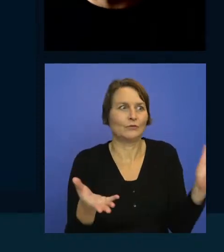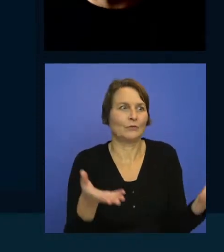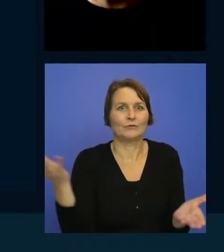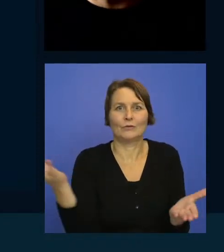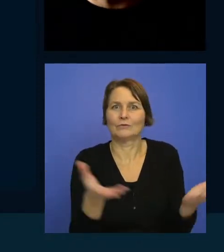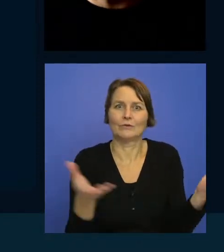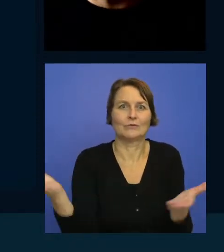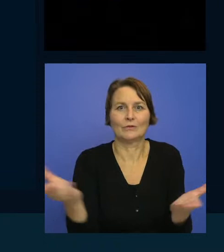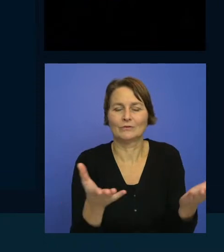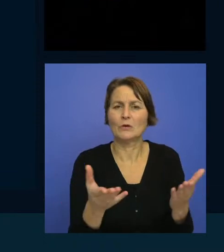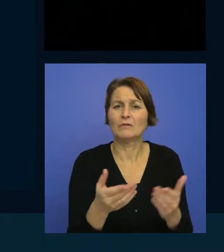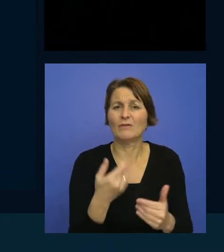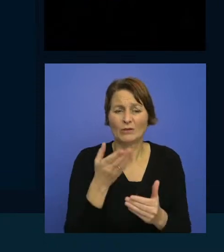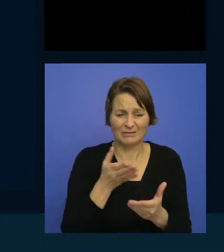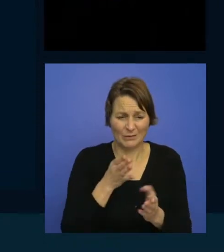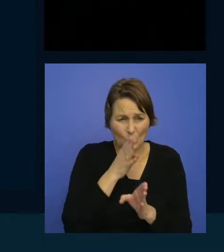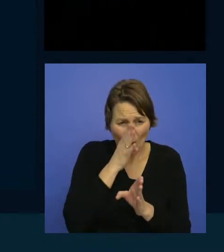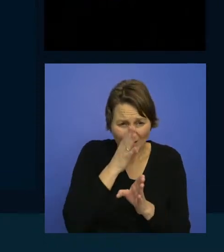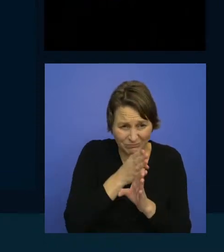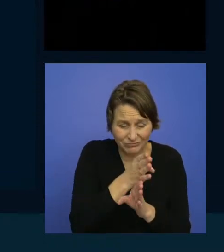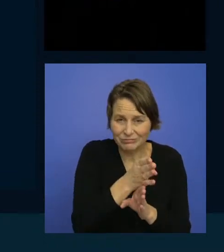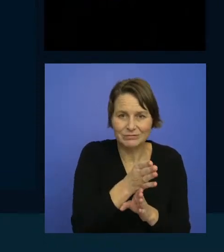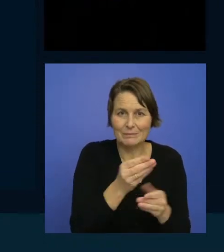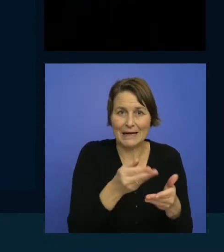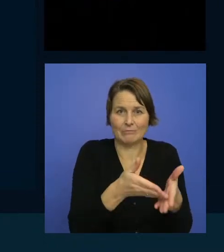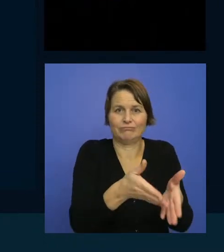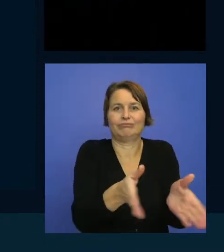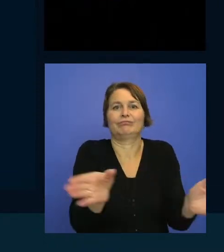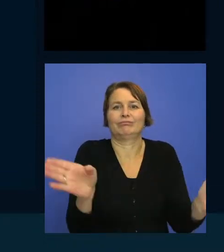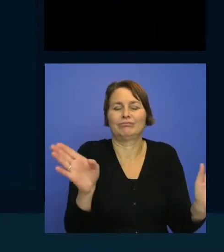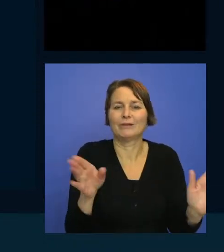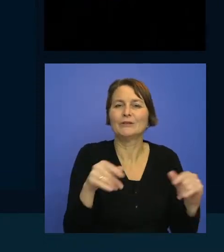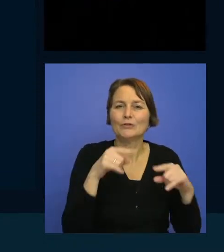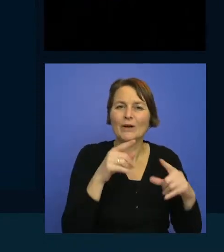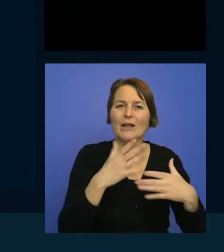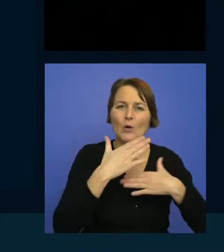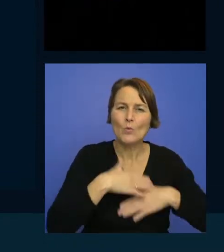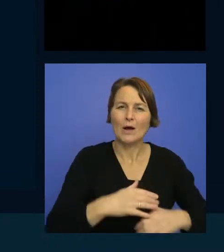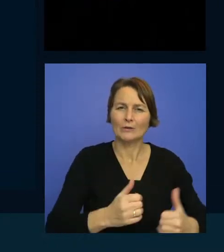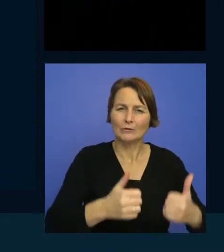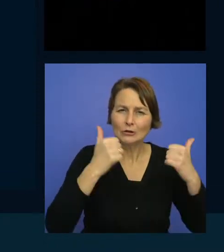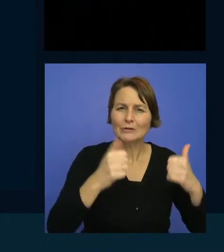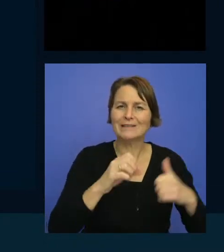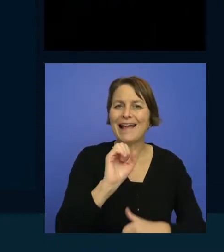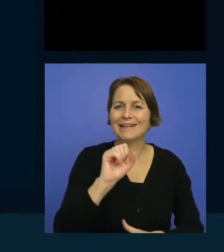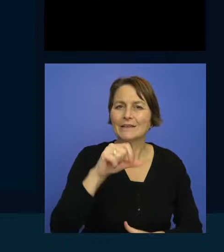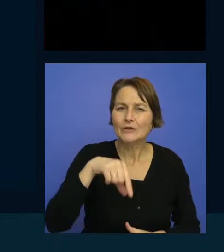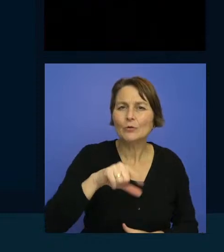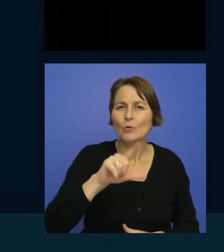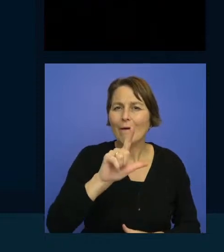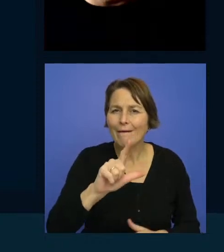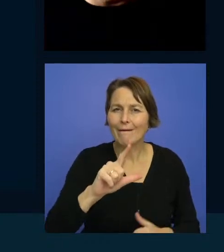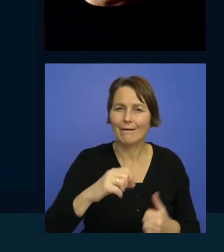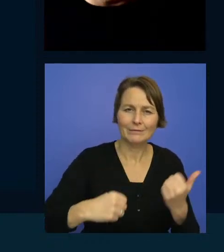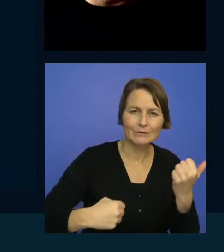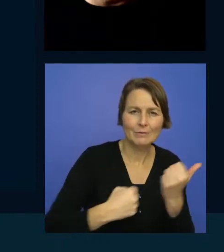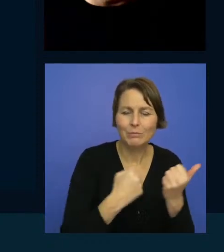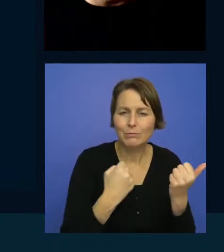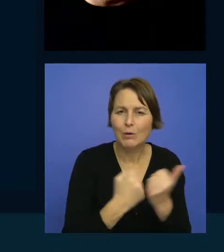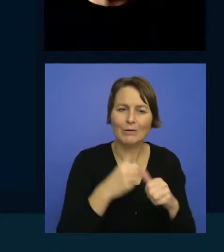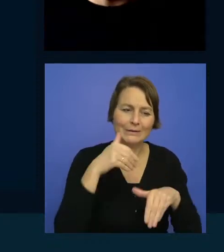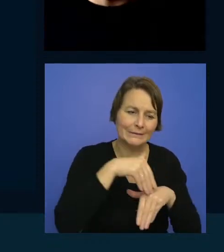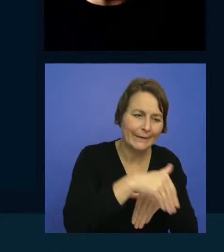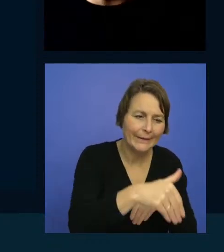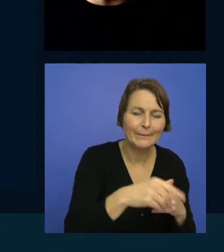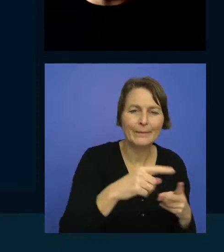us, but all the work that we've done in Azure to bring managed SQL support, right? With Azure SQL Database, managed